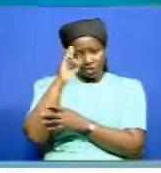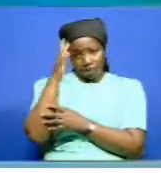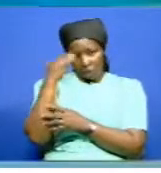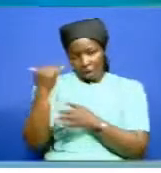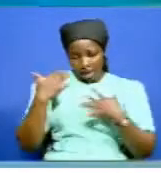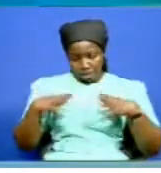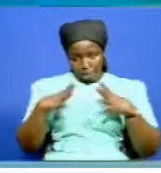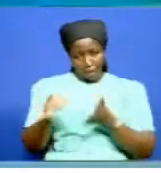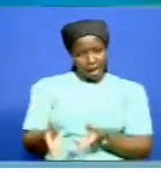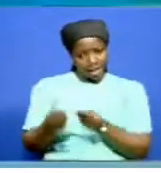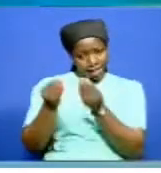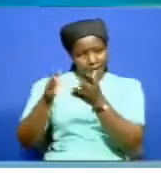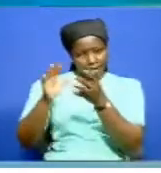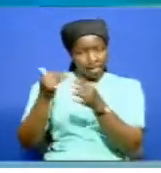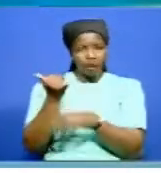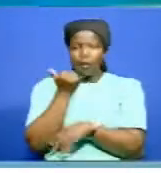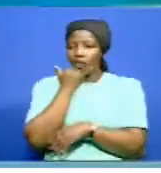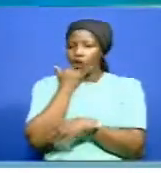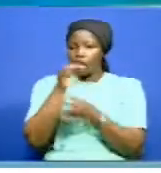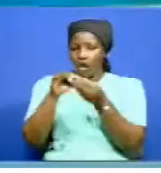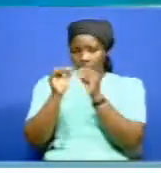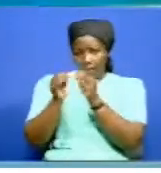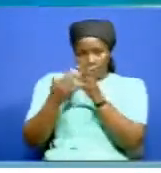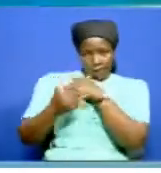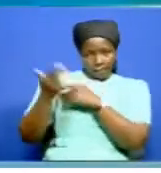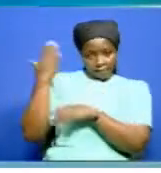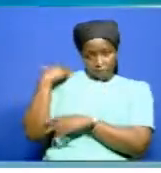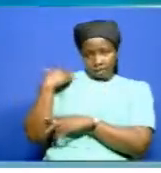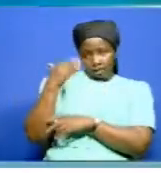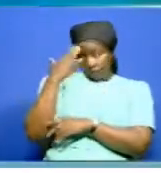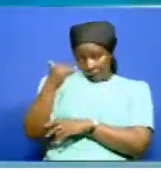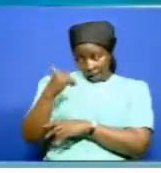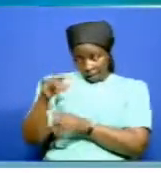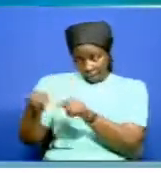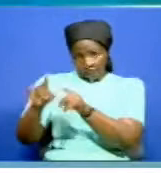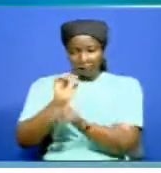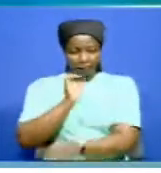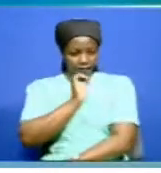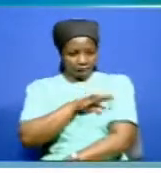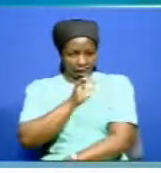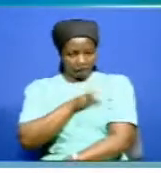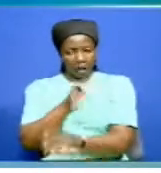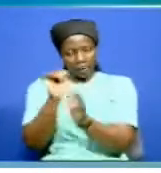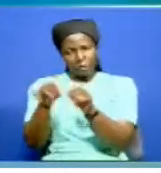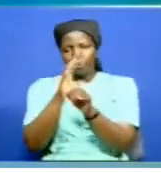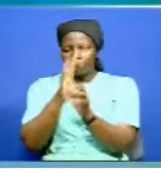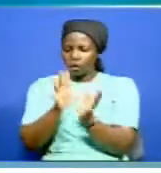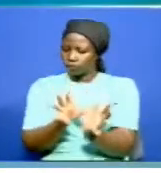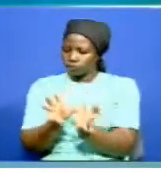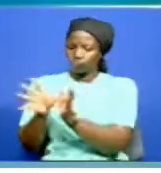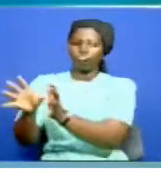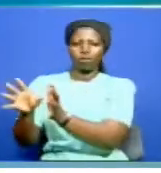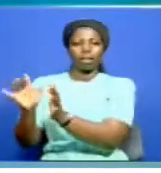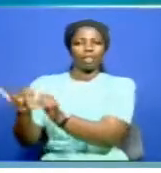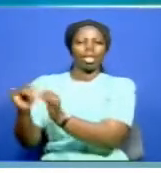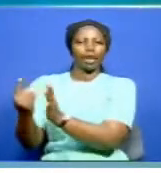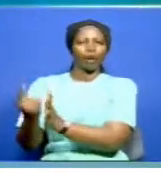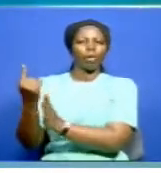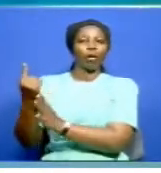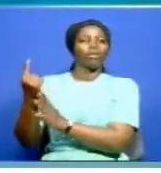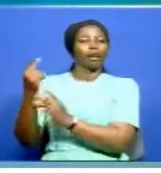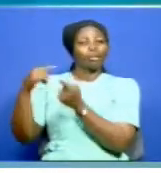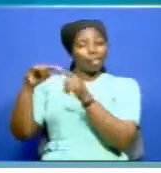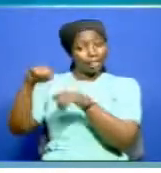were giving the wrong numbers at that time is because of the fear of being quarantined or isolated. In this case, there is no